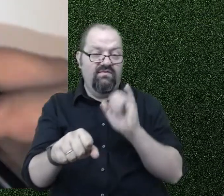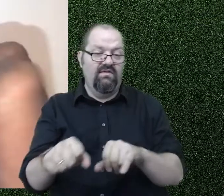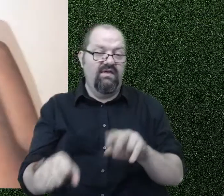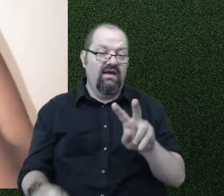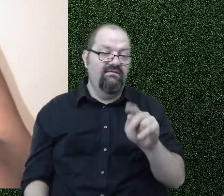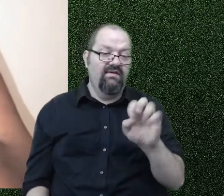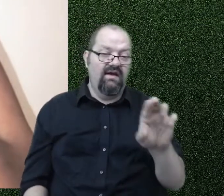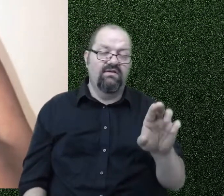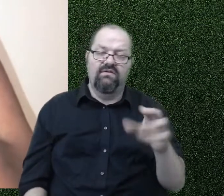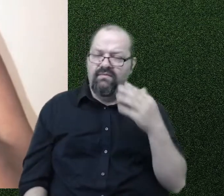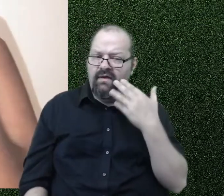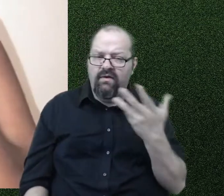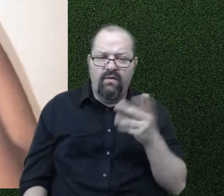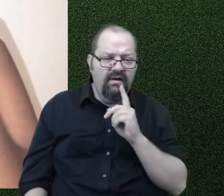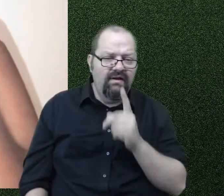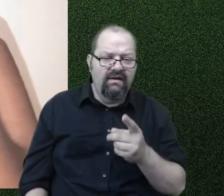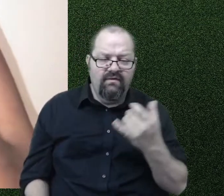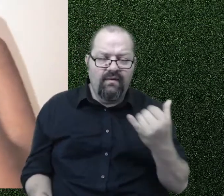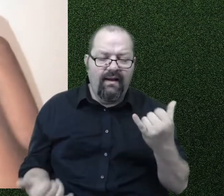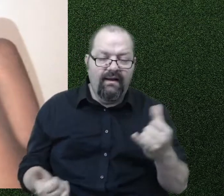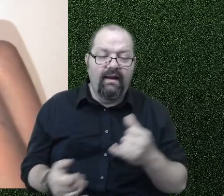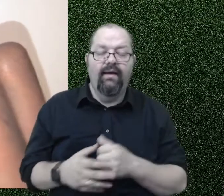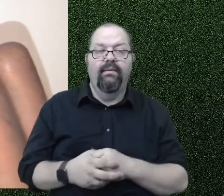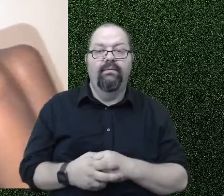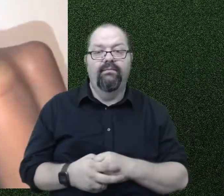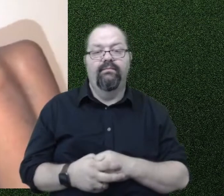I don't know what it is.